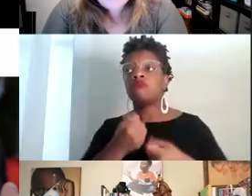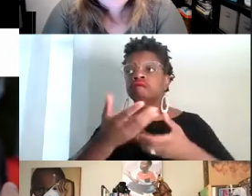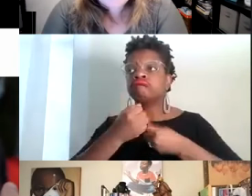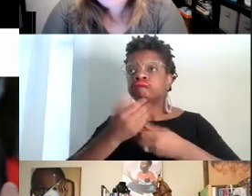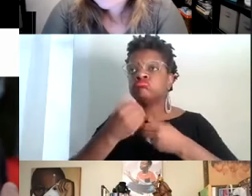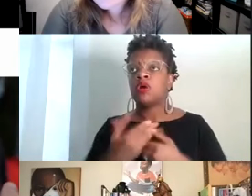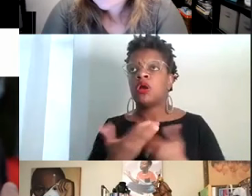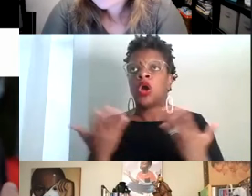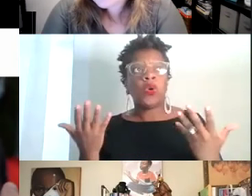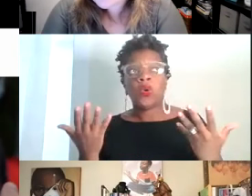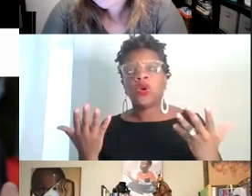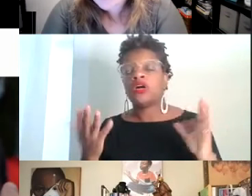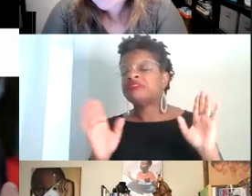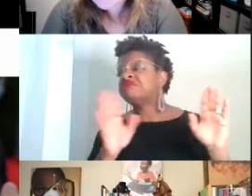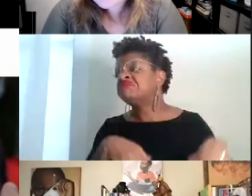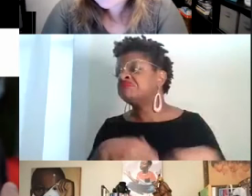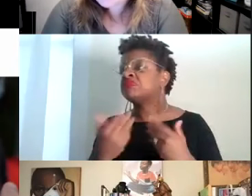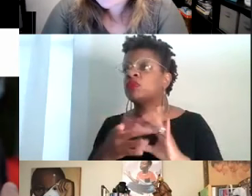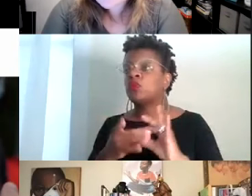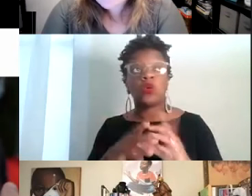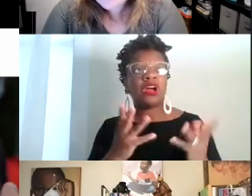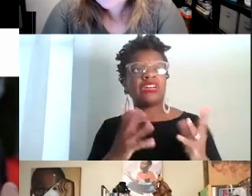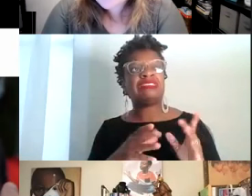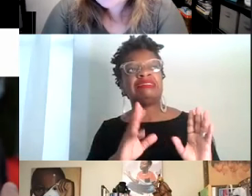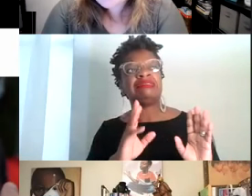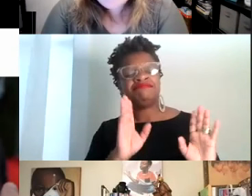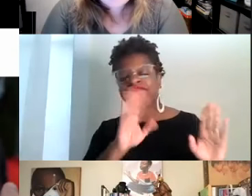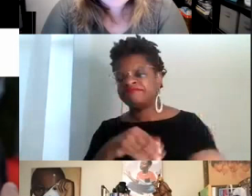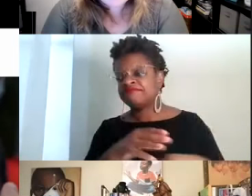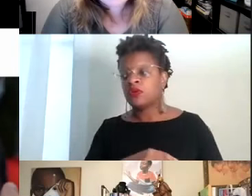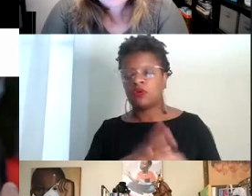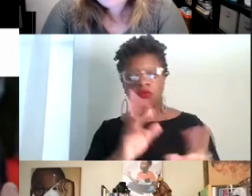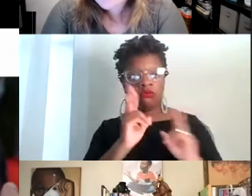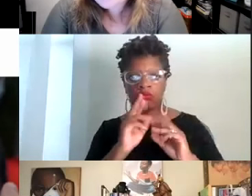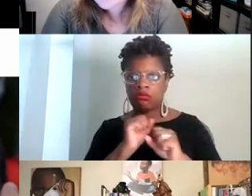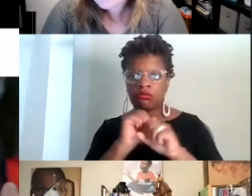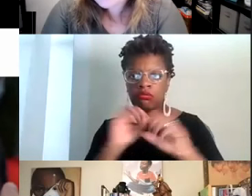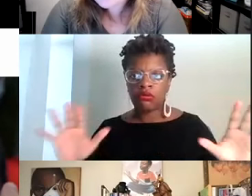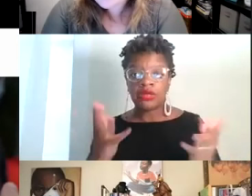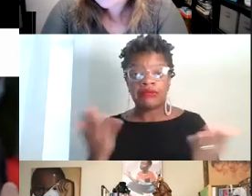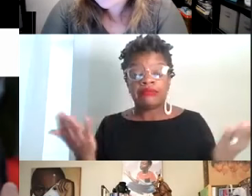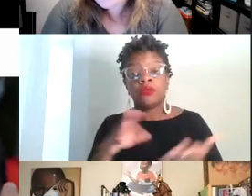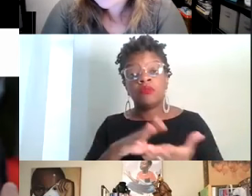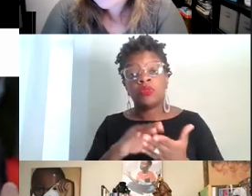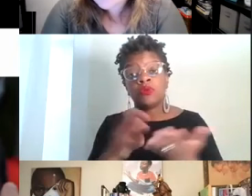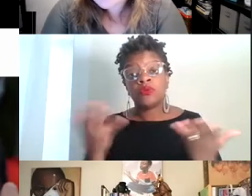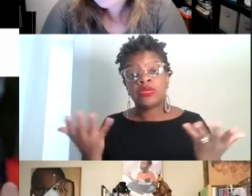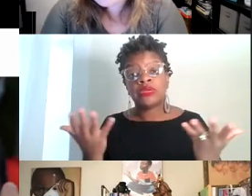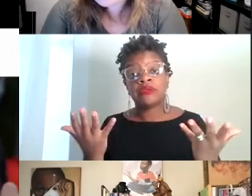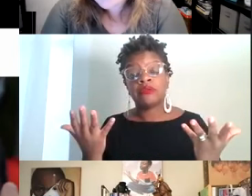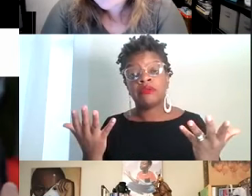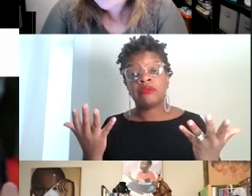They're not listened to or respected in the way that they should. And what we have learned over the course